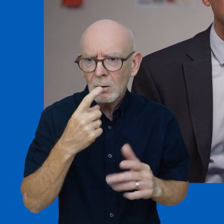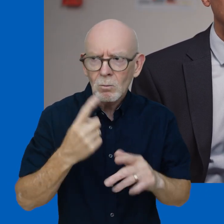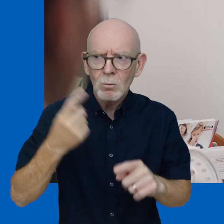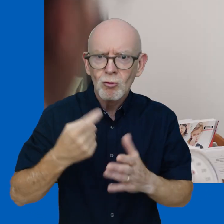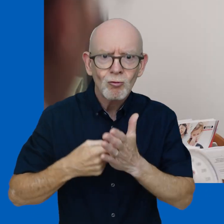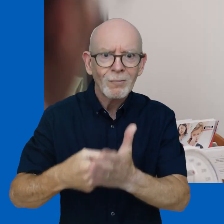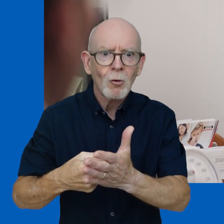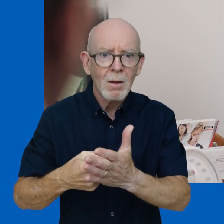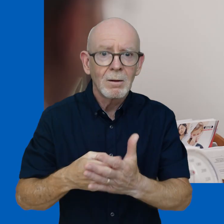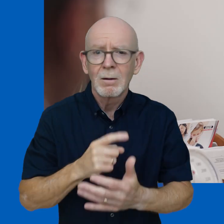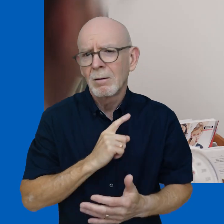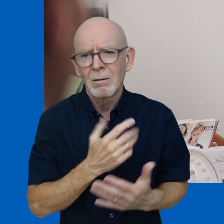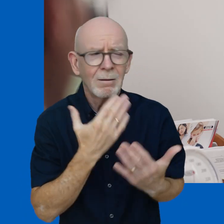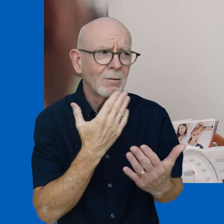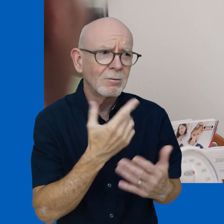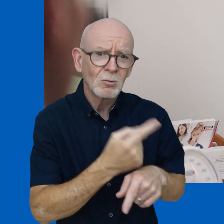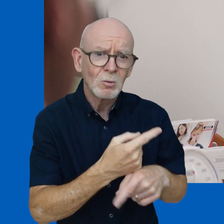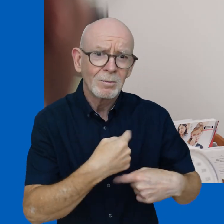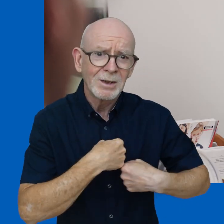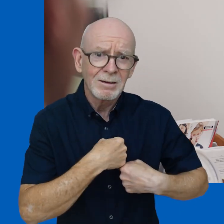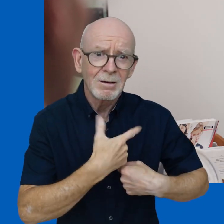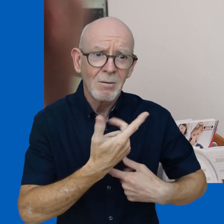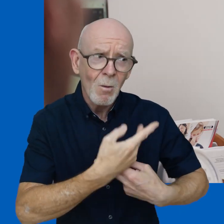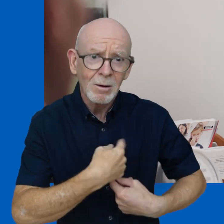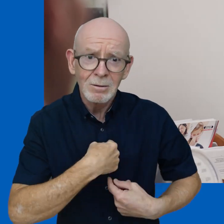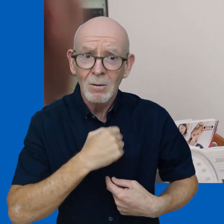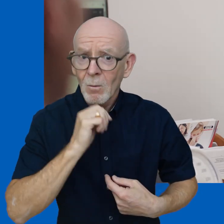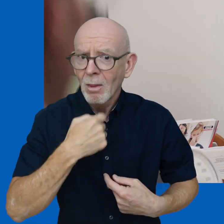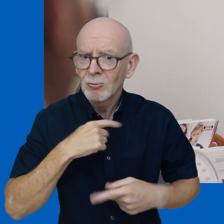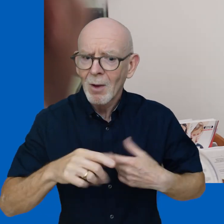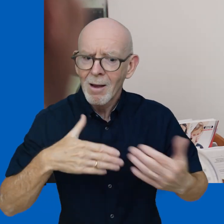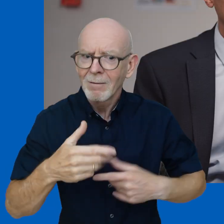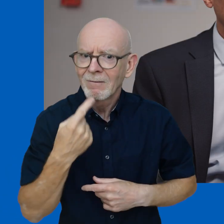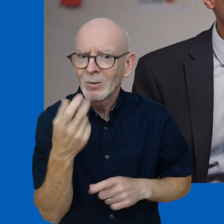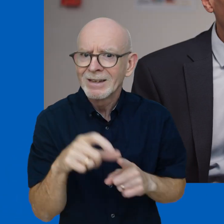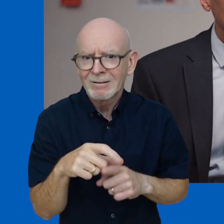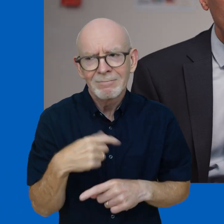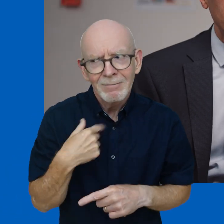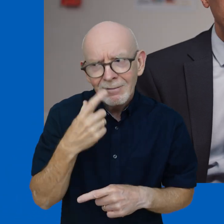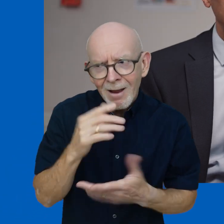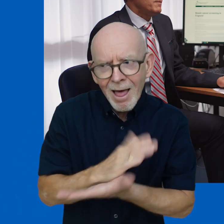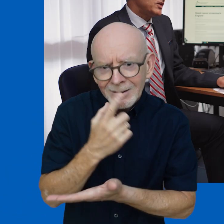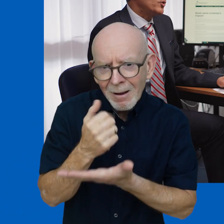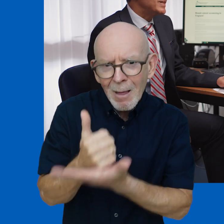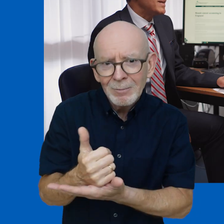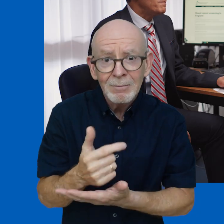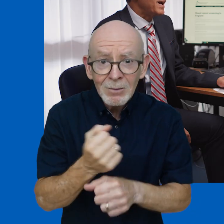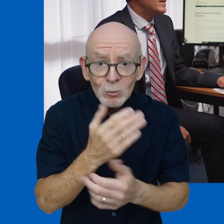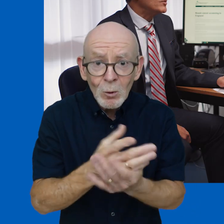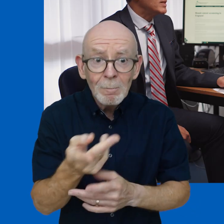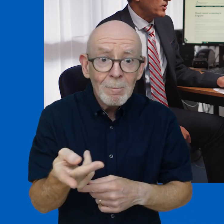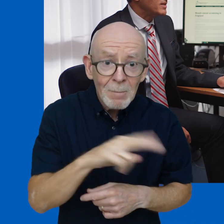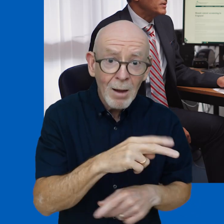point. Thank you so much for taking the time to explain it and looking after me. I'll get this done in the next few days. I am glad I could help. Be sure to send